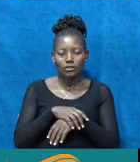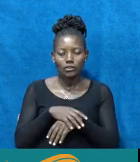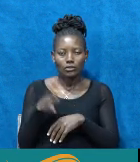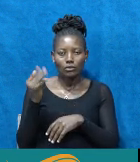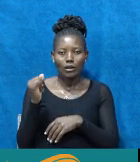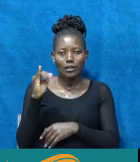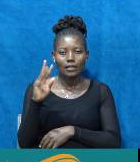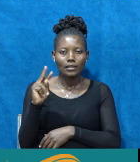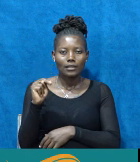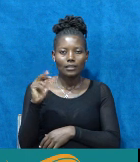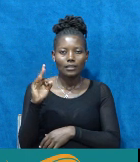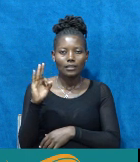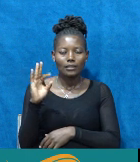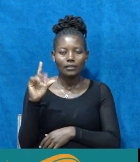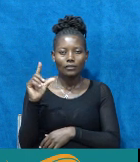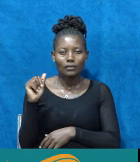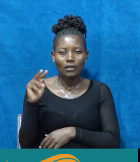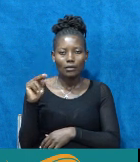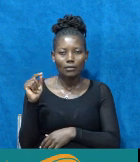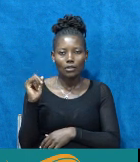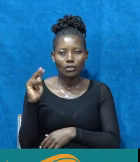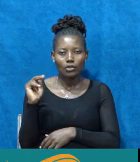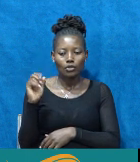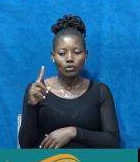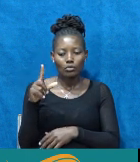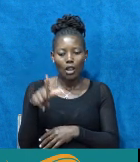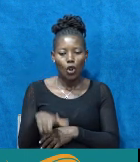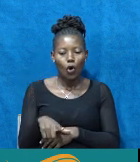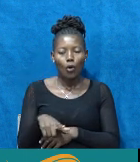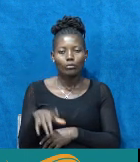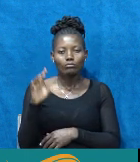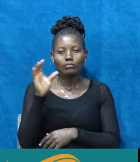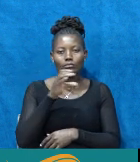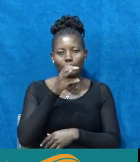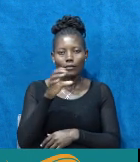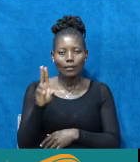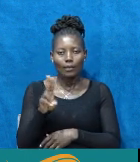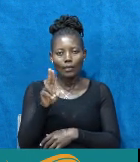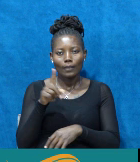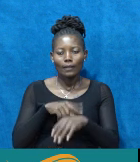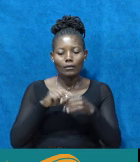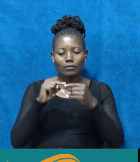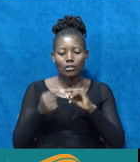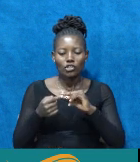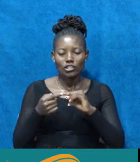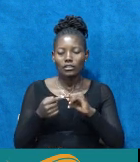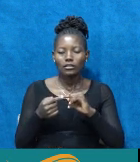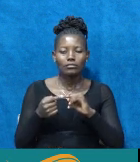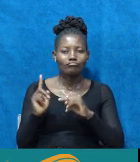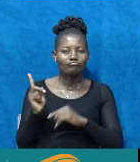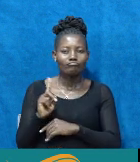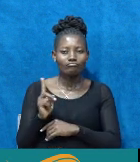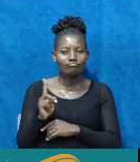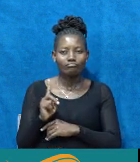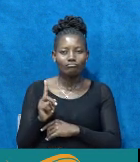during recovery, as we need to keep inflammation to as low as possible. Alcohol intake